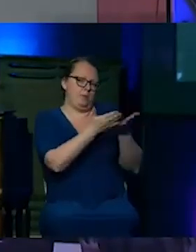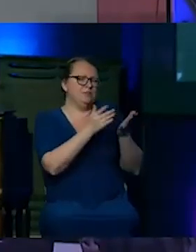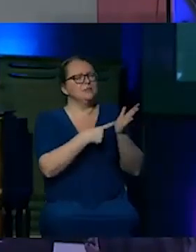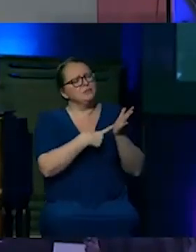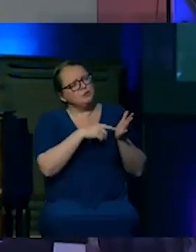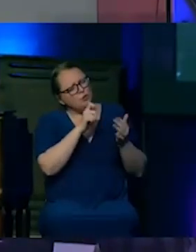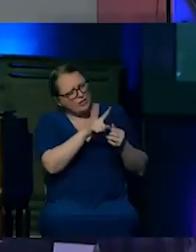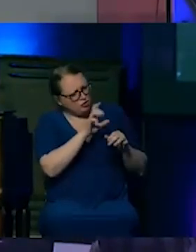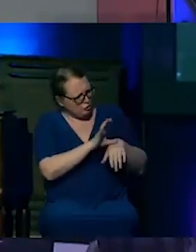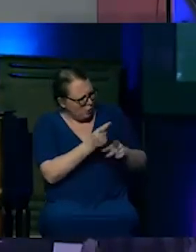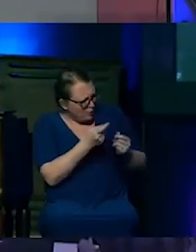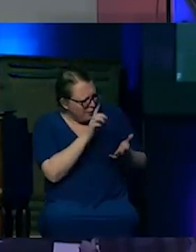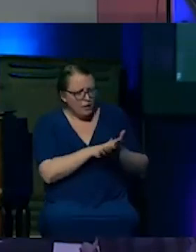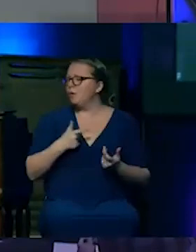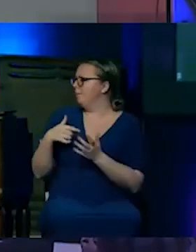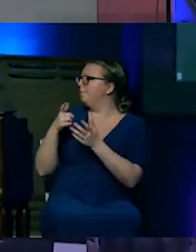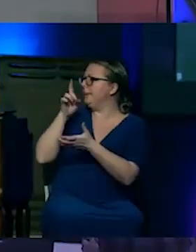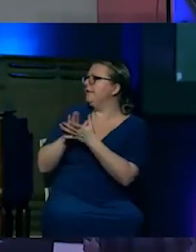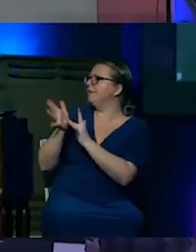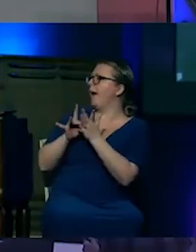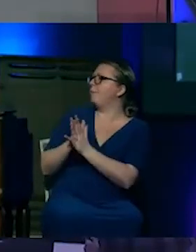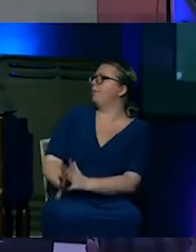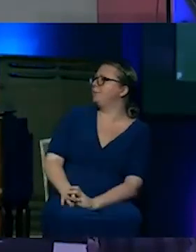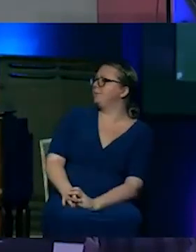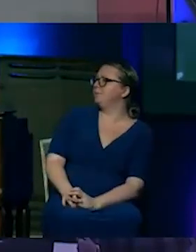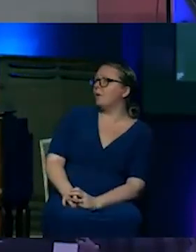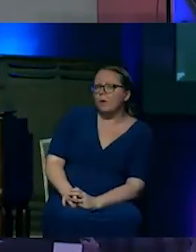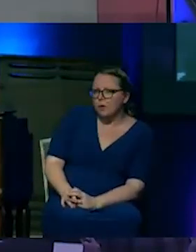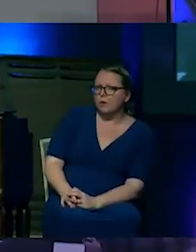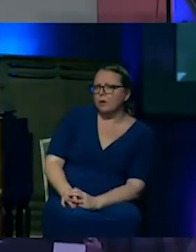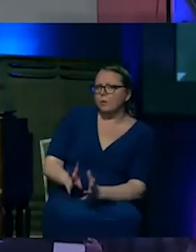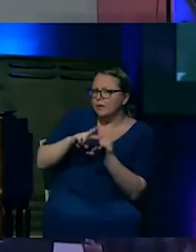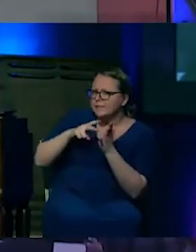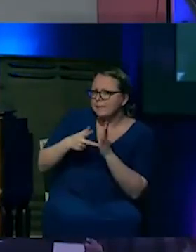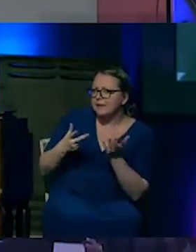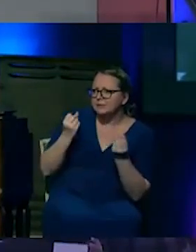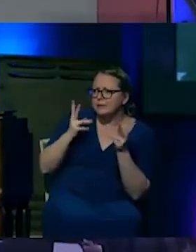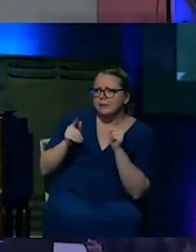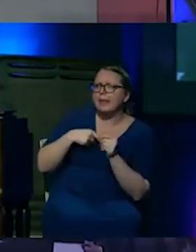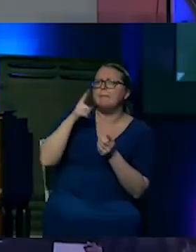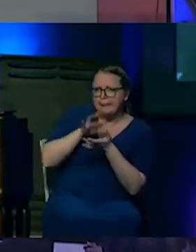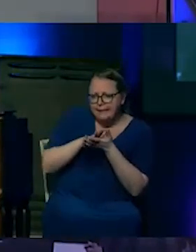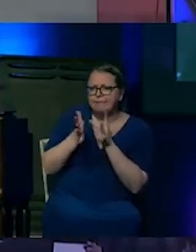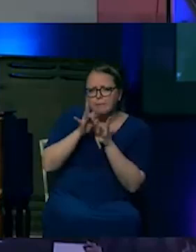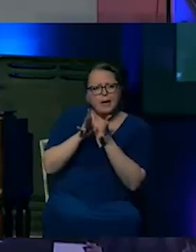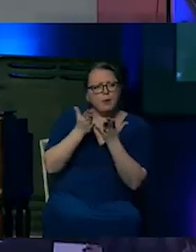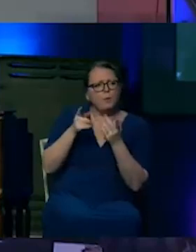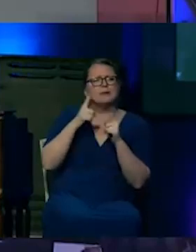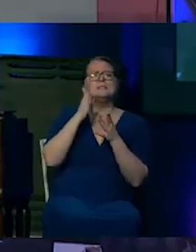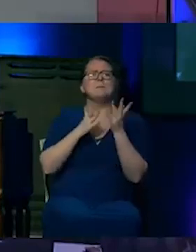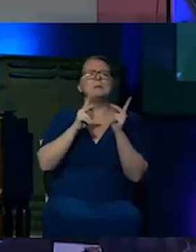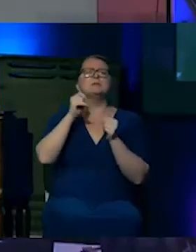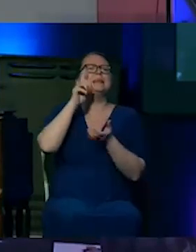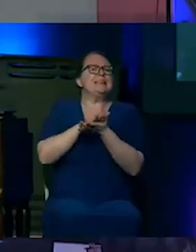Sometimes you even ask a church, what do you believe? And say, we believe the Bible. What does that mean? There's a lot of people who believe the Bible, but some people's